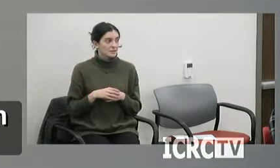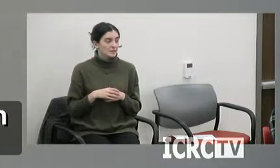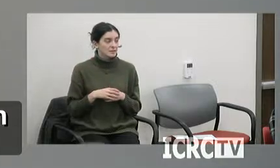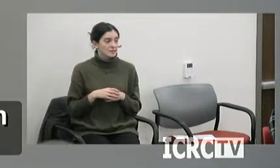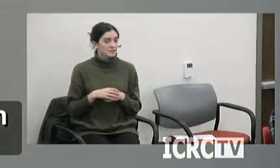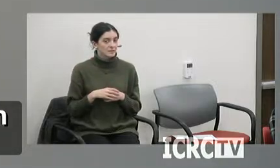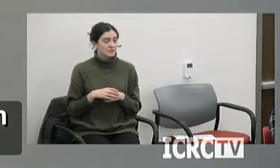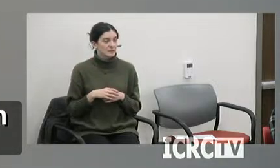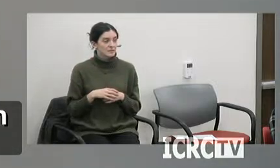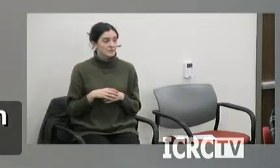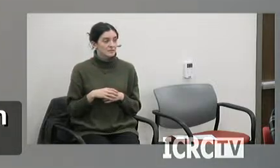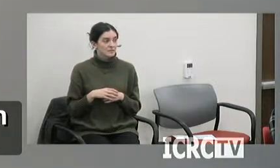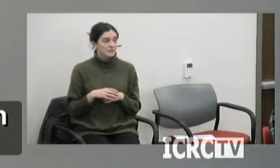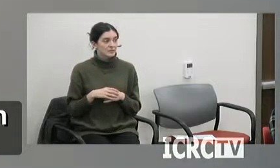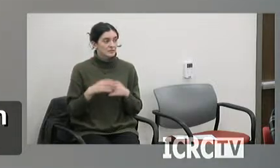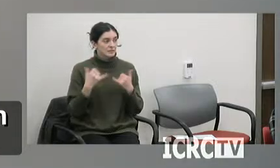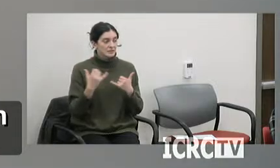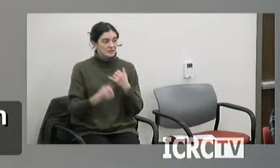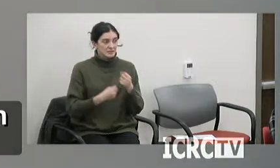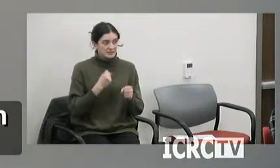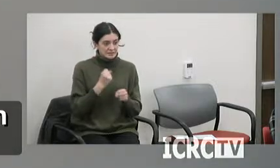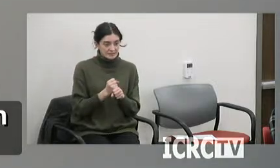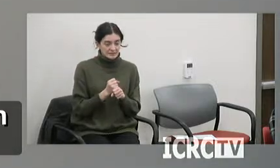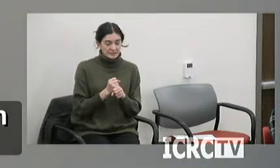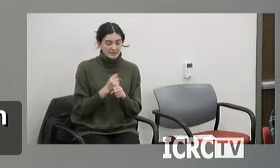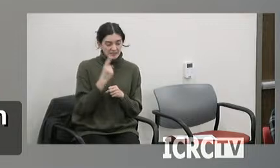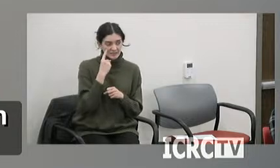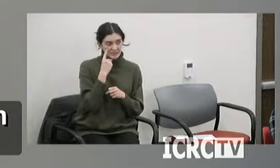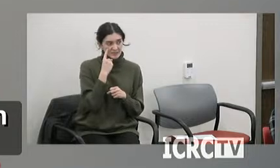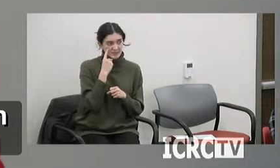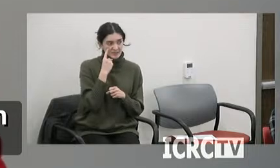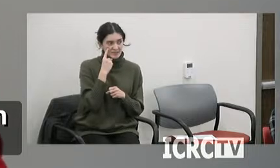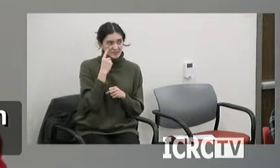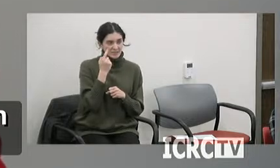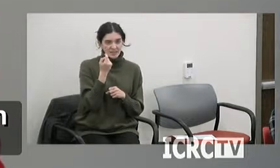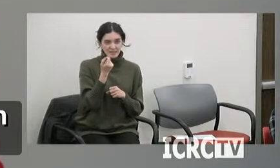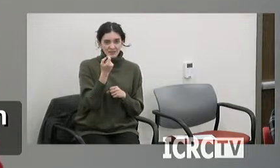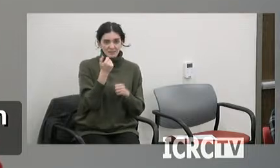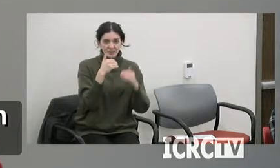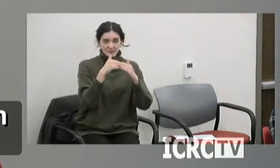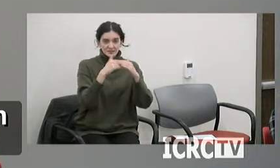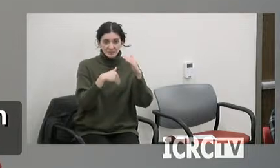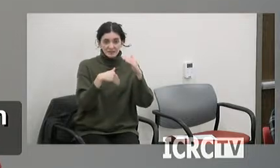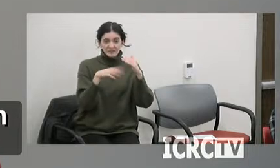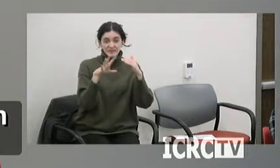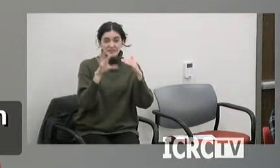And this year we're going to come in at, I think, a hair under